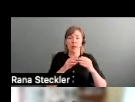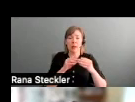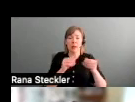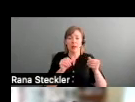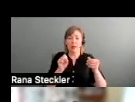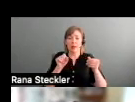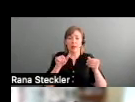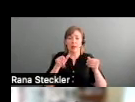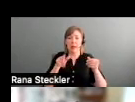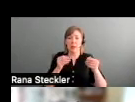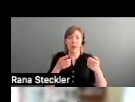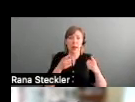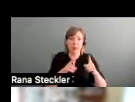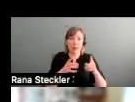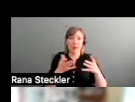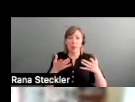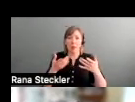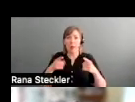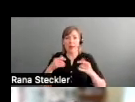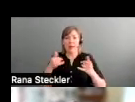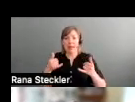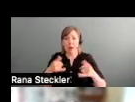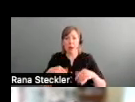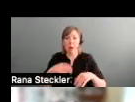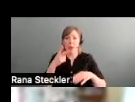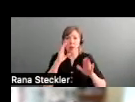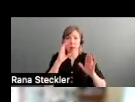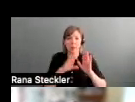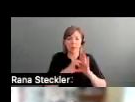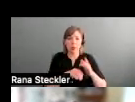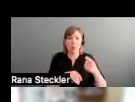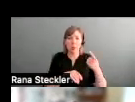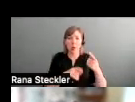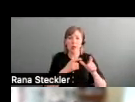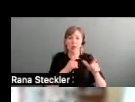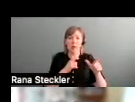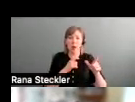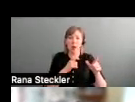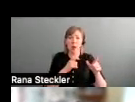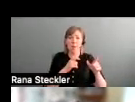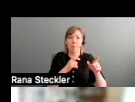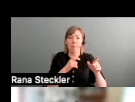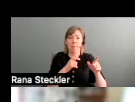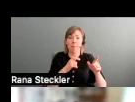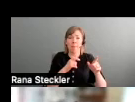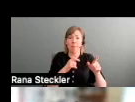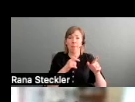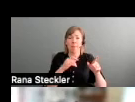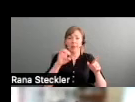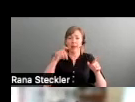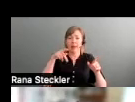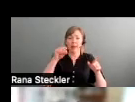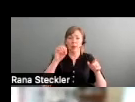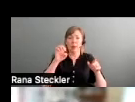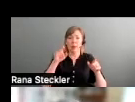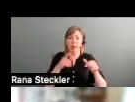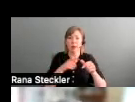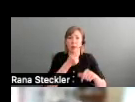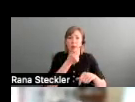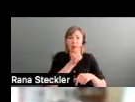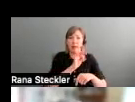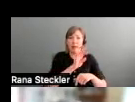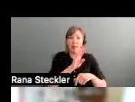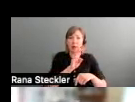asylum, what happened and what now. And there's 2 images. One is from expose from